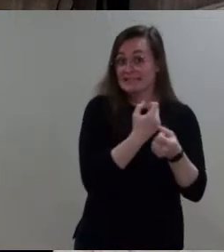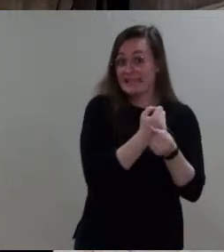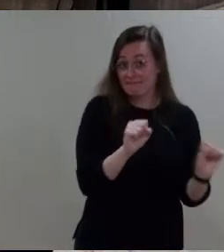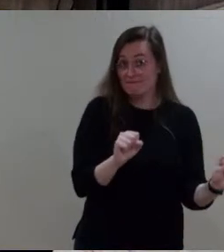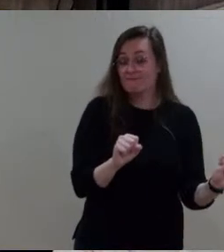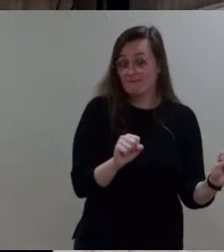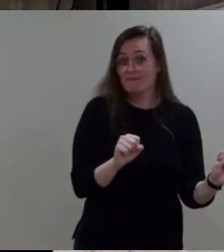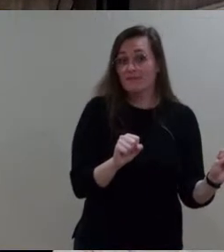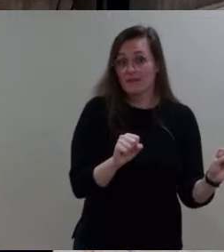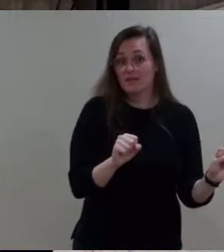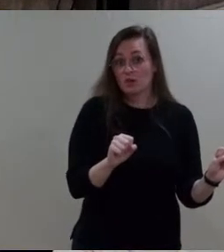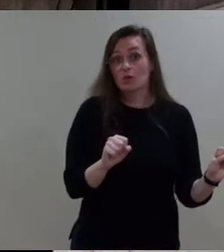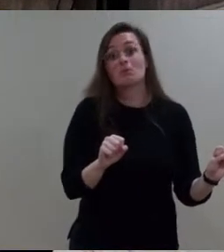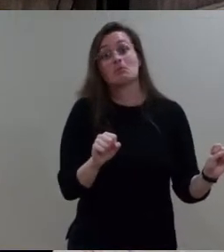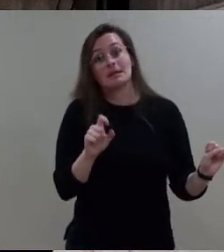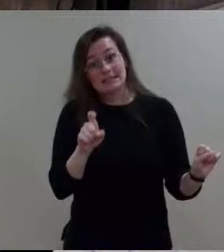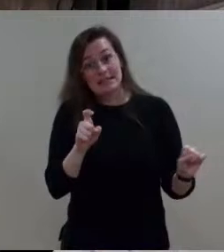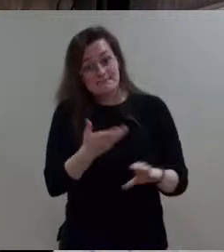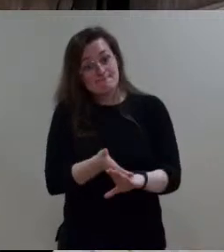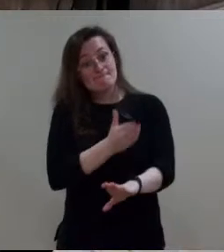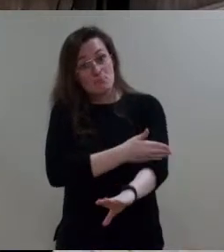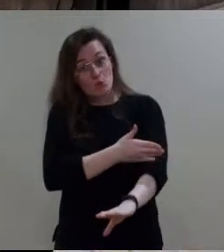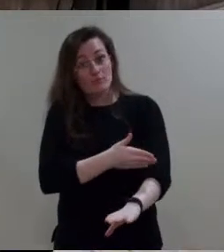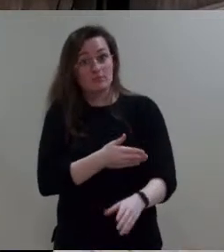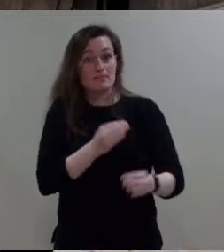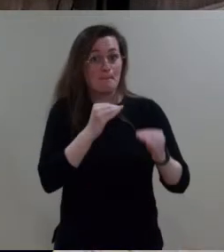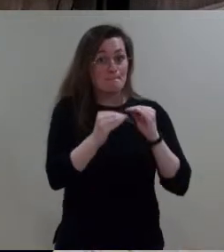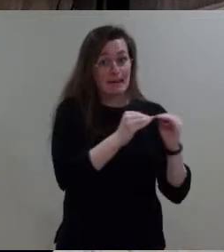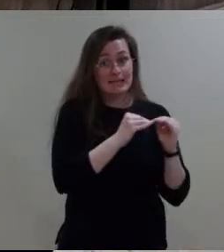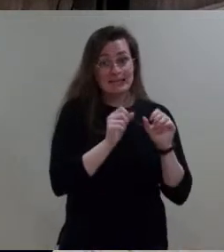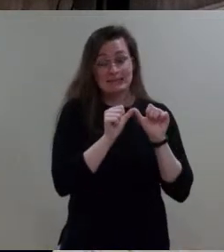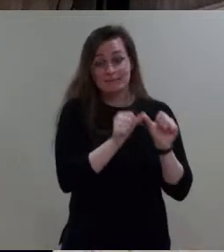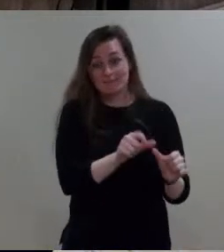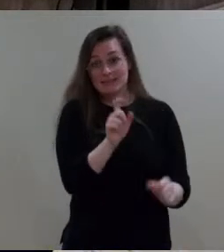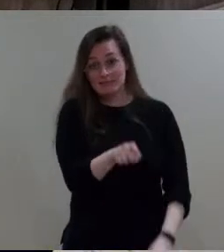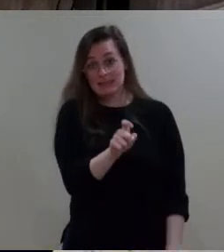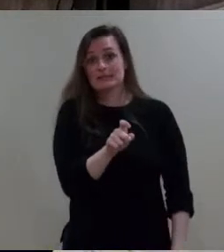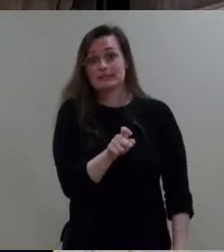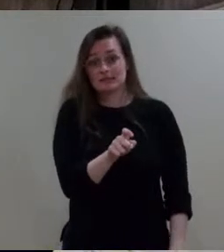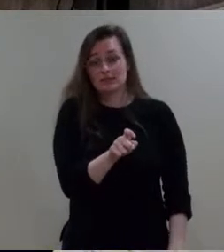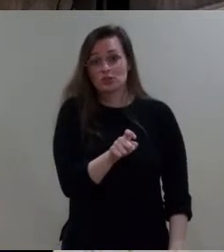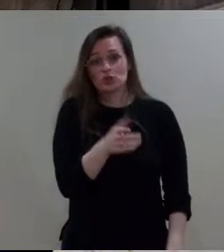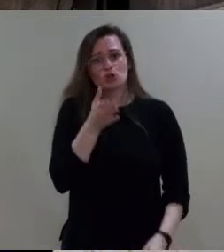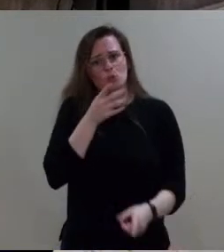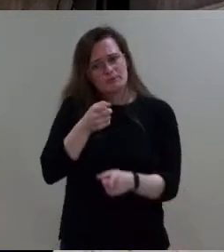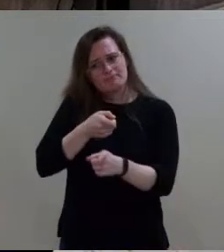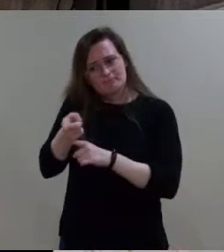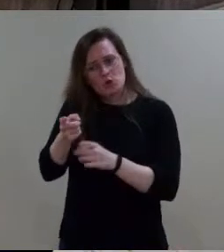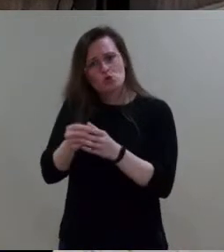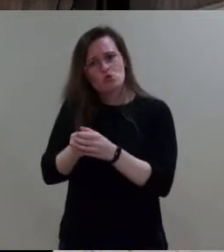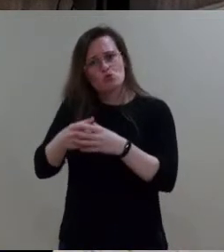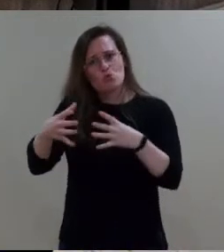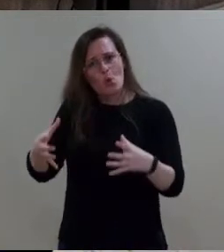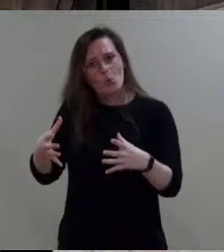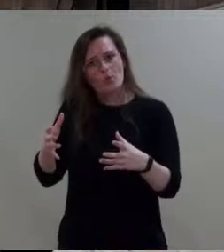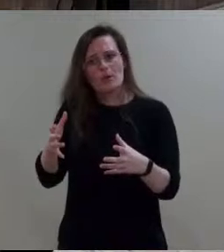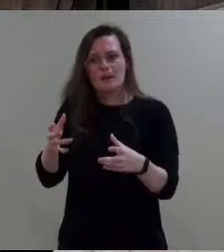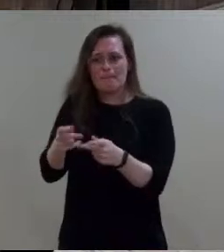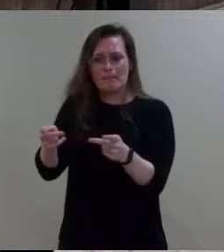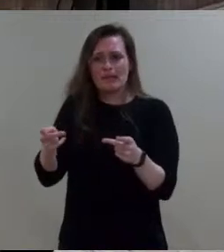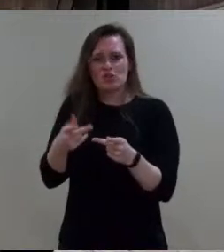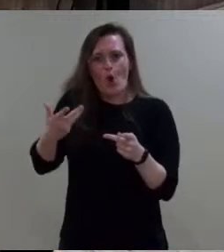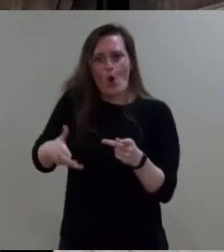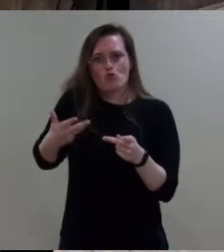out improvements and maintenance. We can and will direct growth to areas that are already serviced, so even more emphasis will